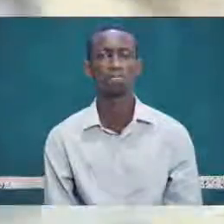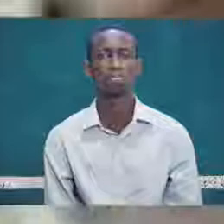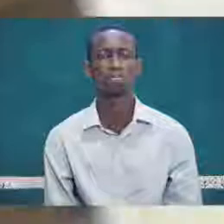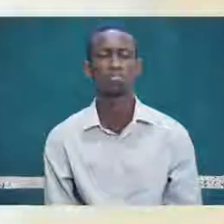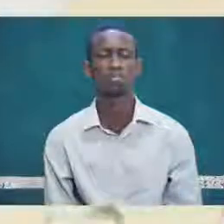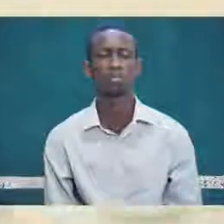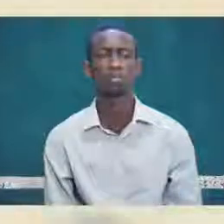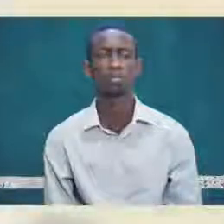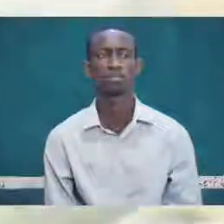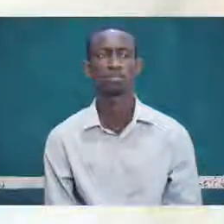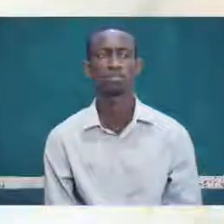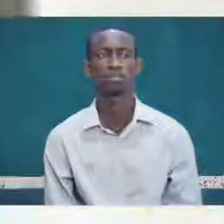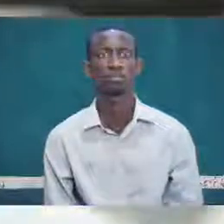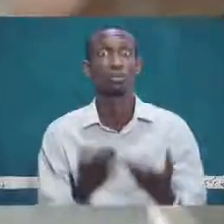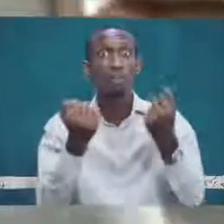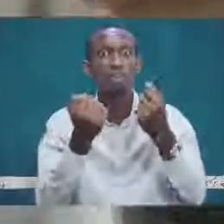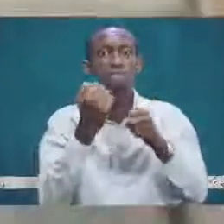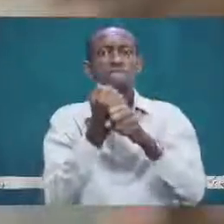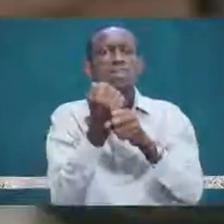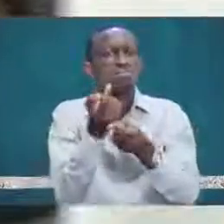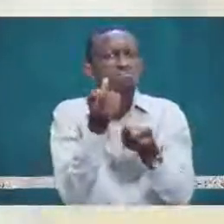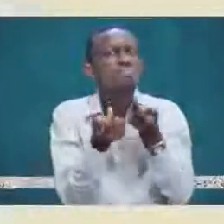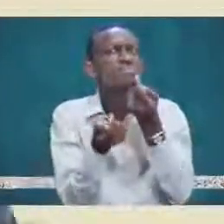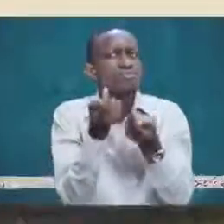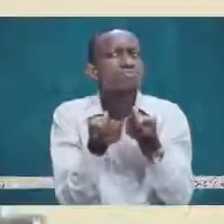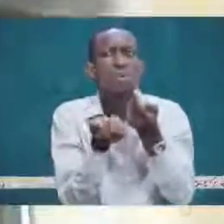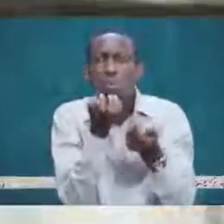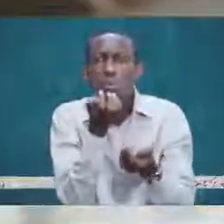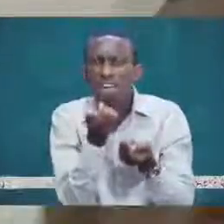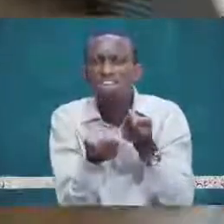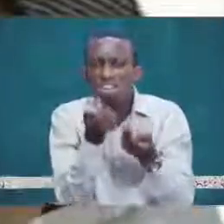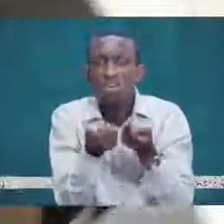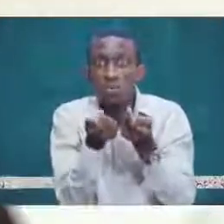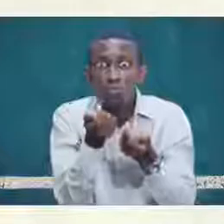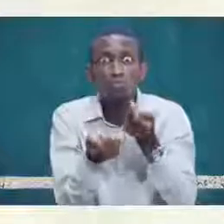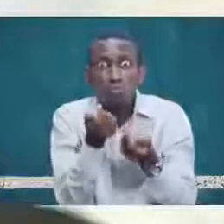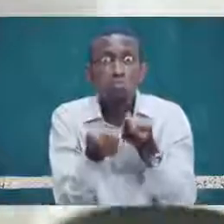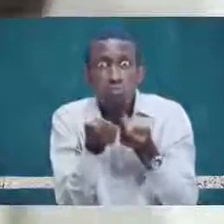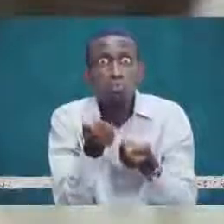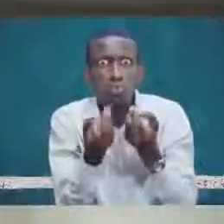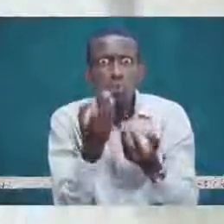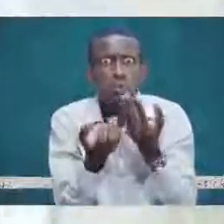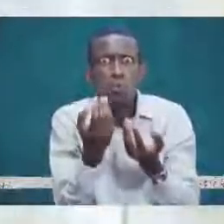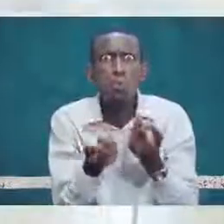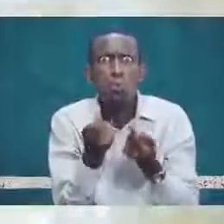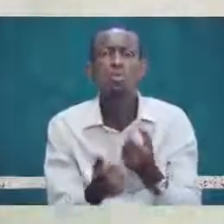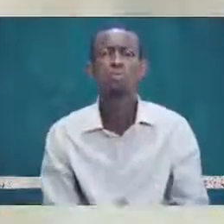And then we'll have to heat. We have a source of heat here.